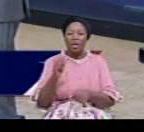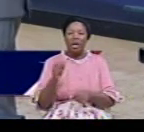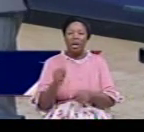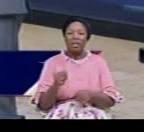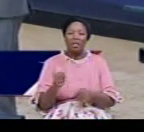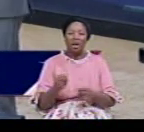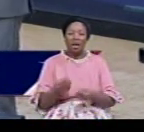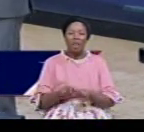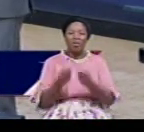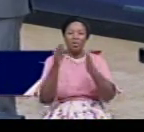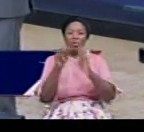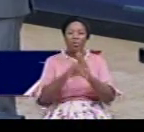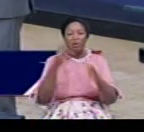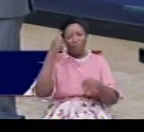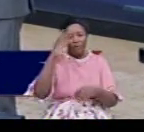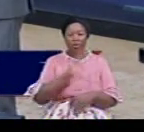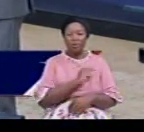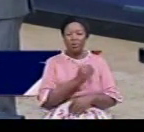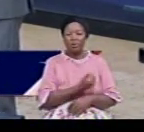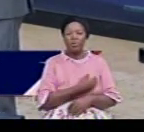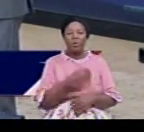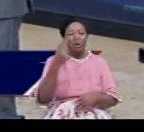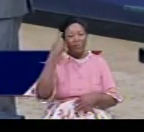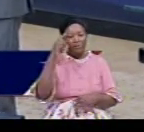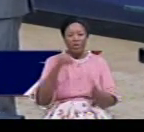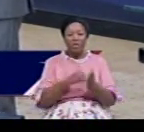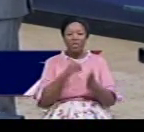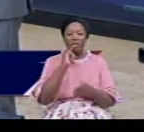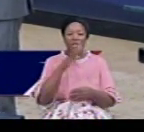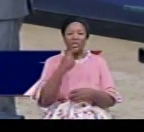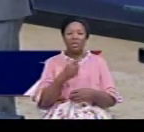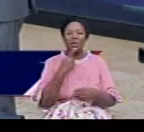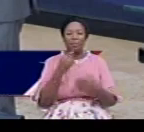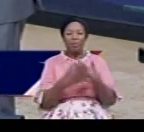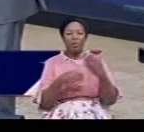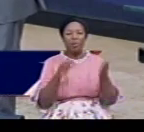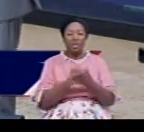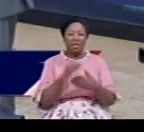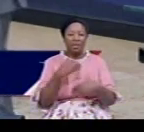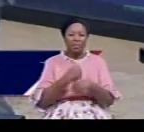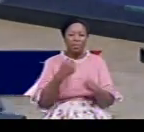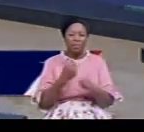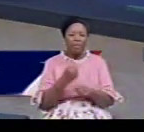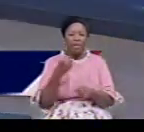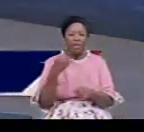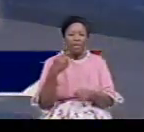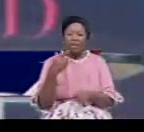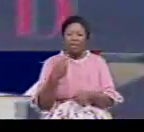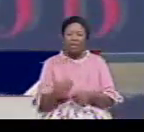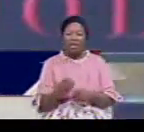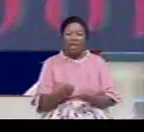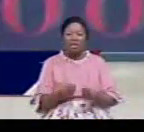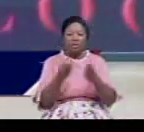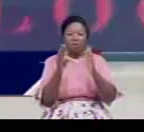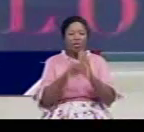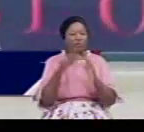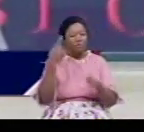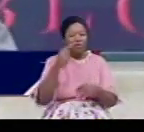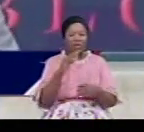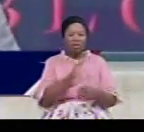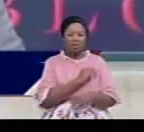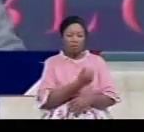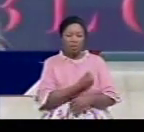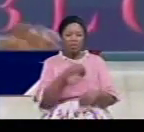soul. For it is the blood that maketh an atonement for the soul. In Isaiah